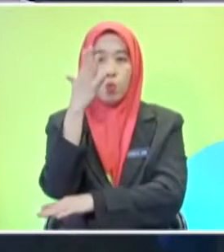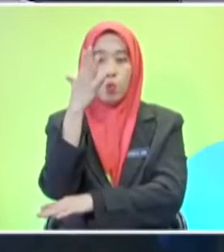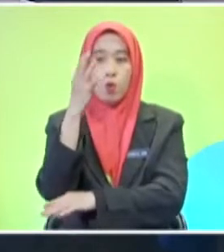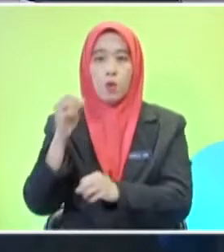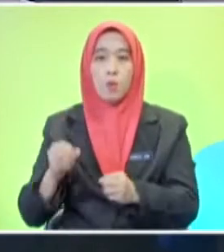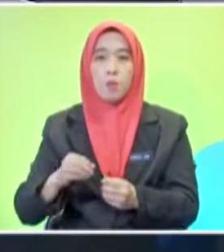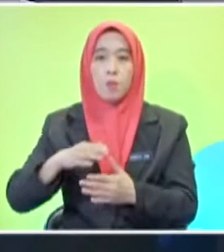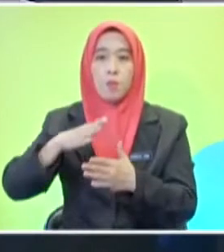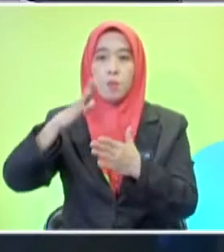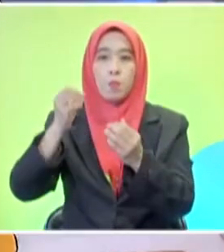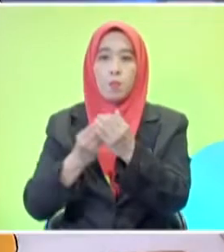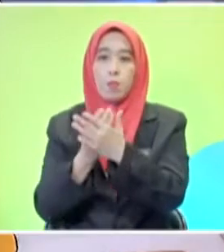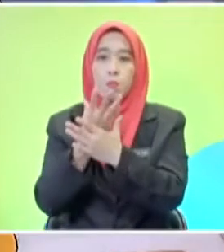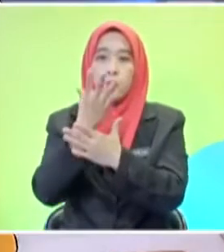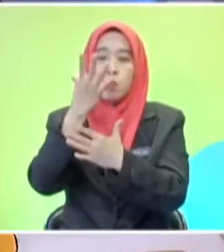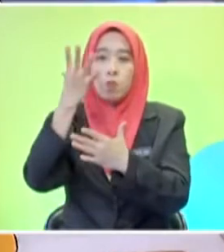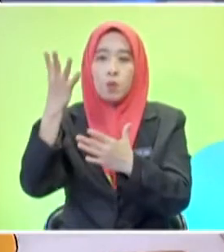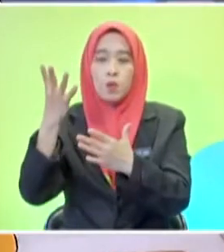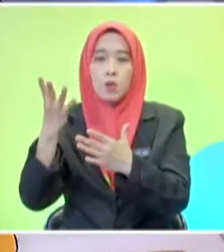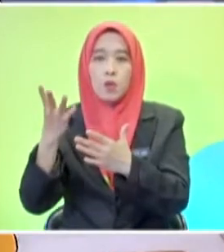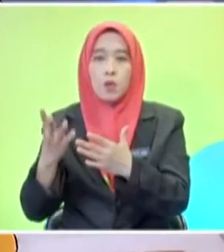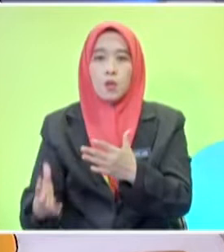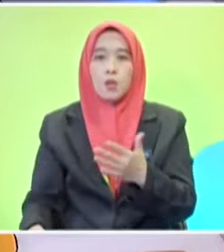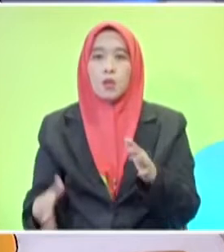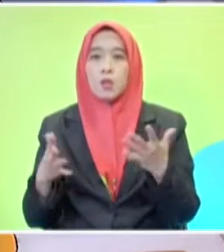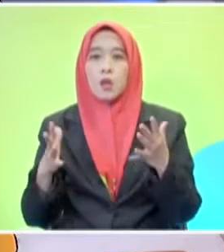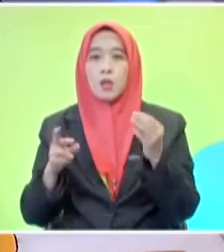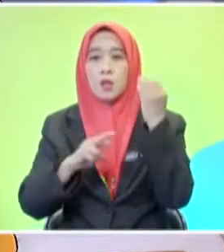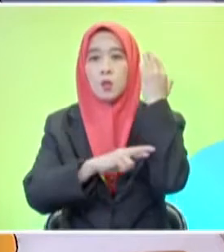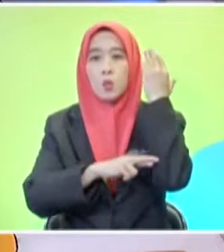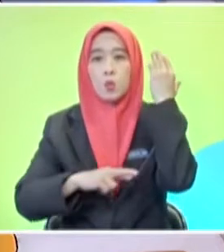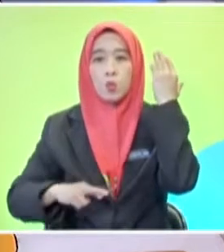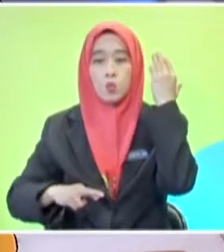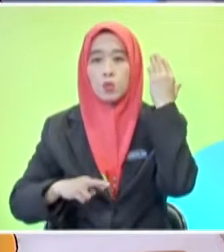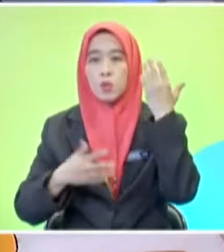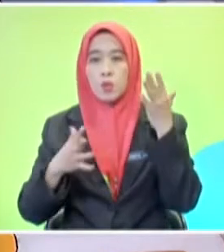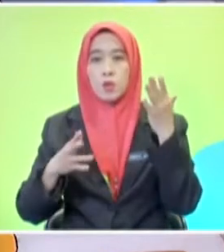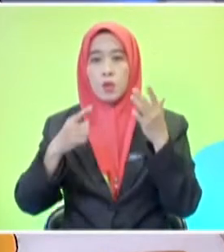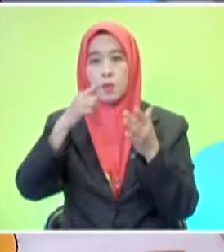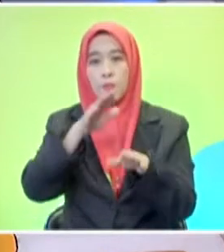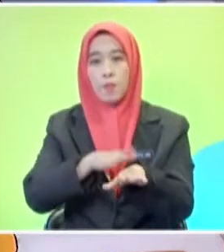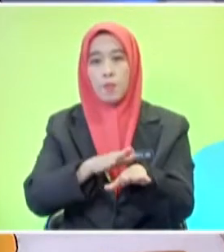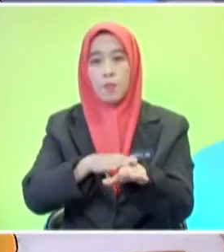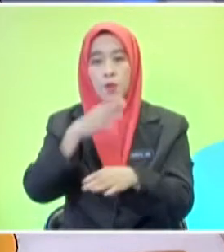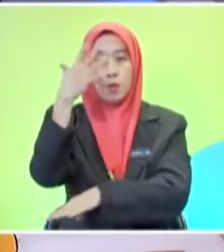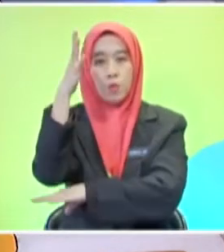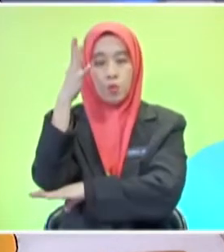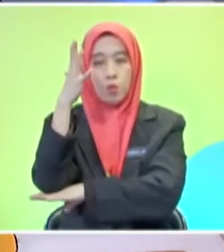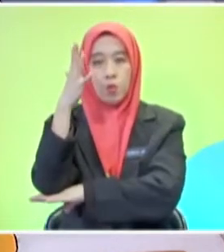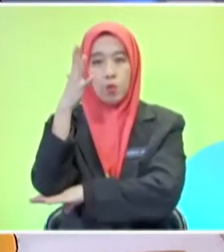the host plant because it does not have any stem or roots that penetrate into the tree stem